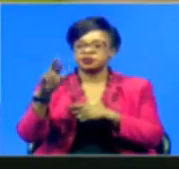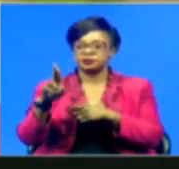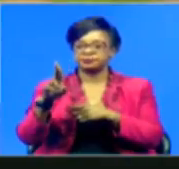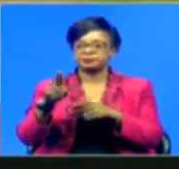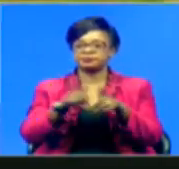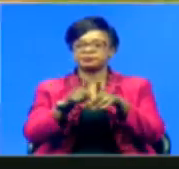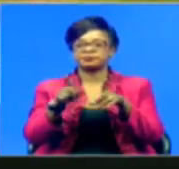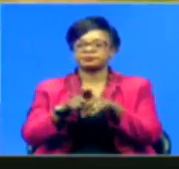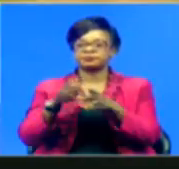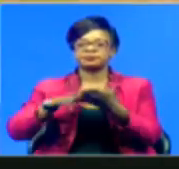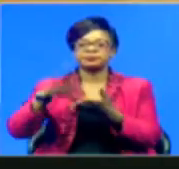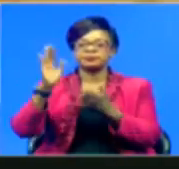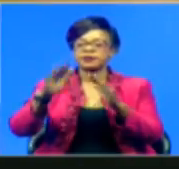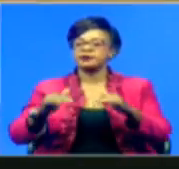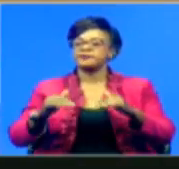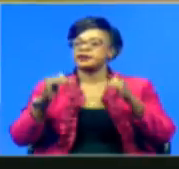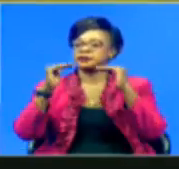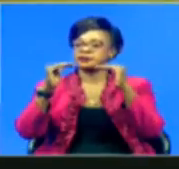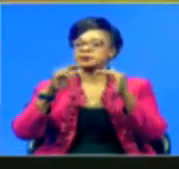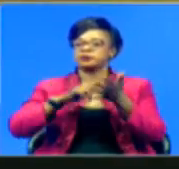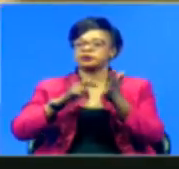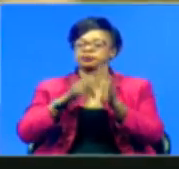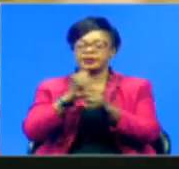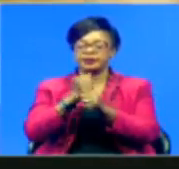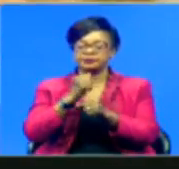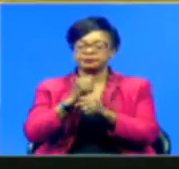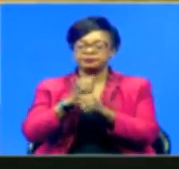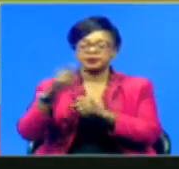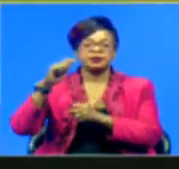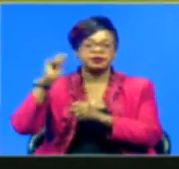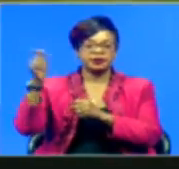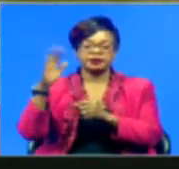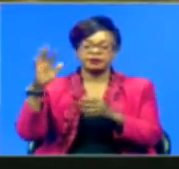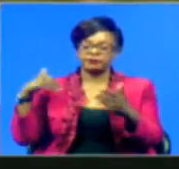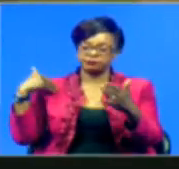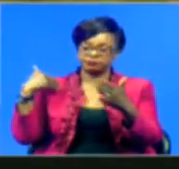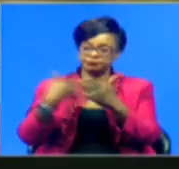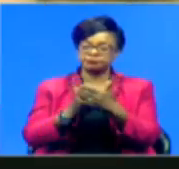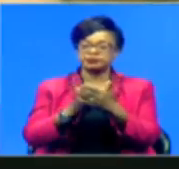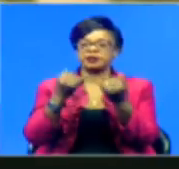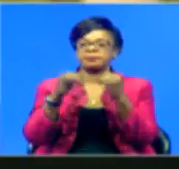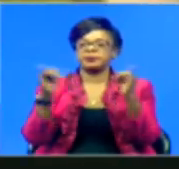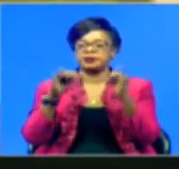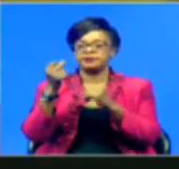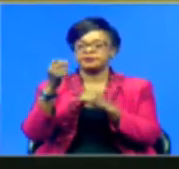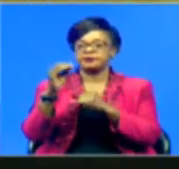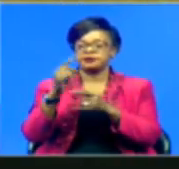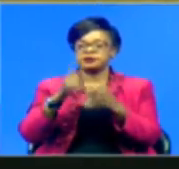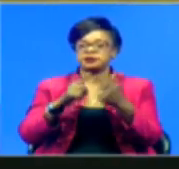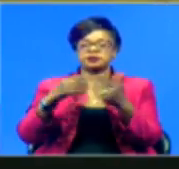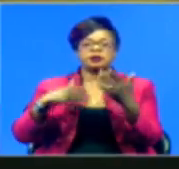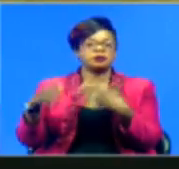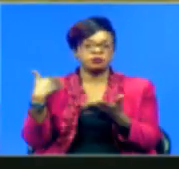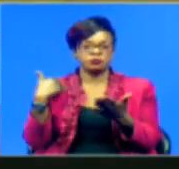The most advanced project ever to be carried out in Kenya since independence over 50 years ago.